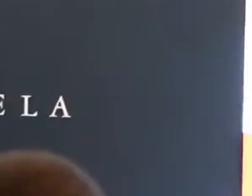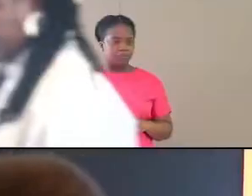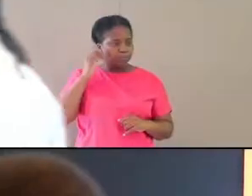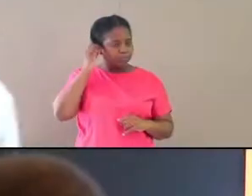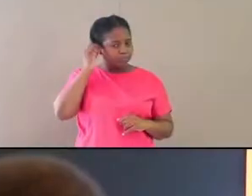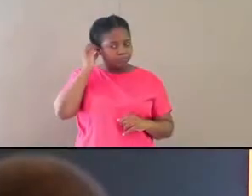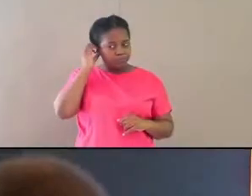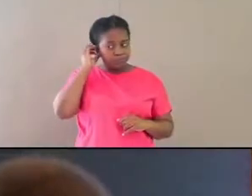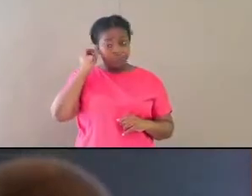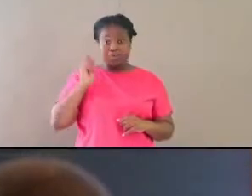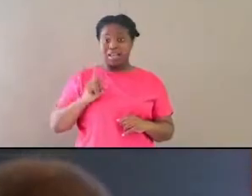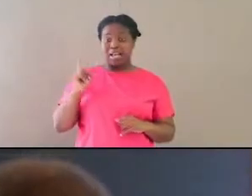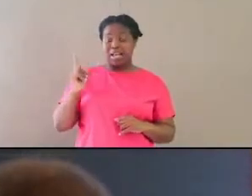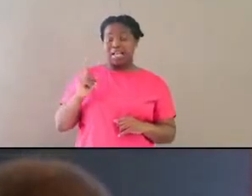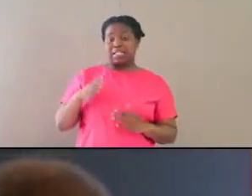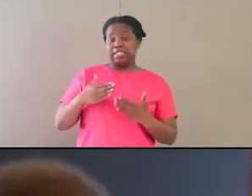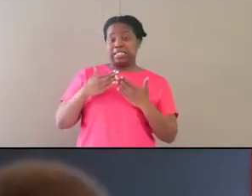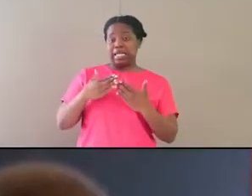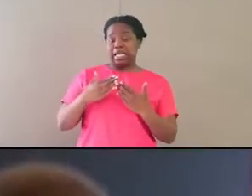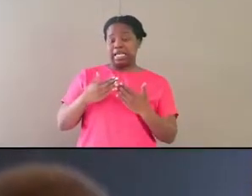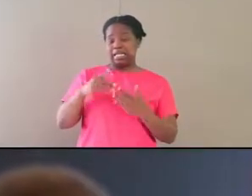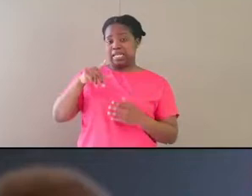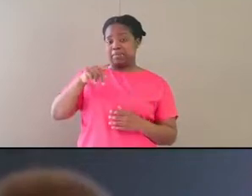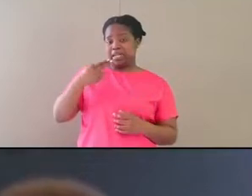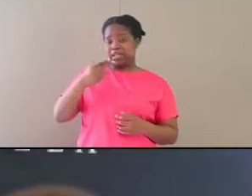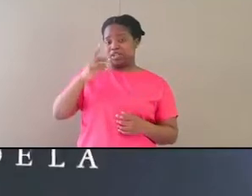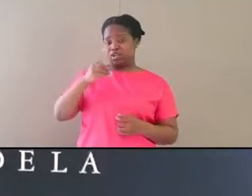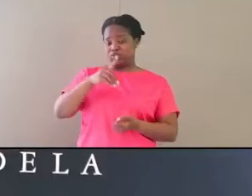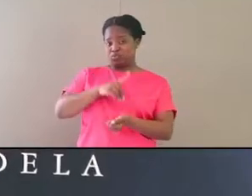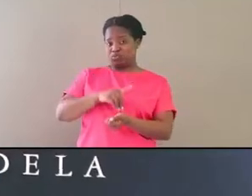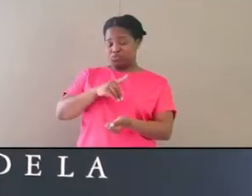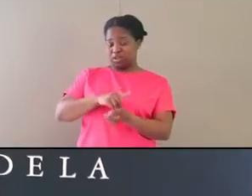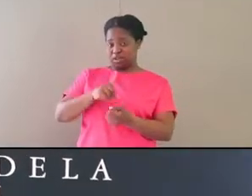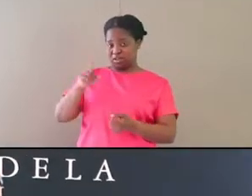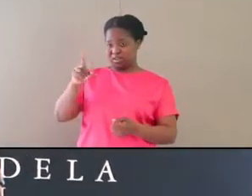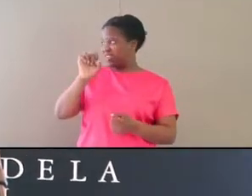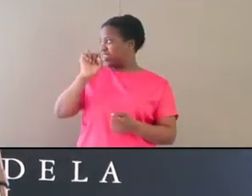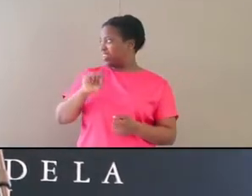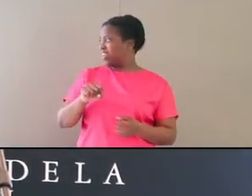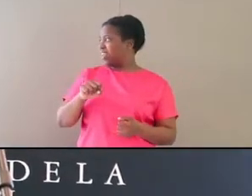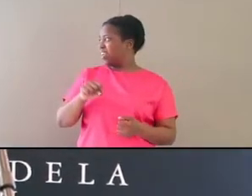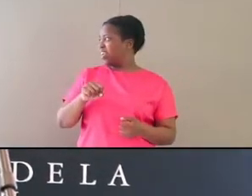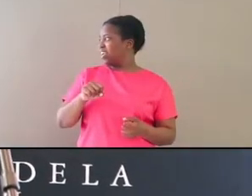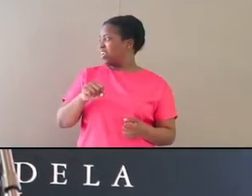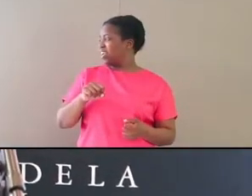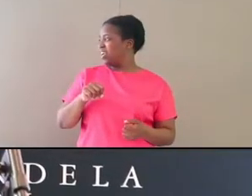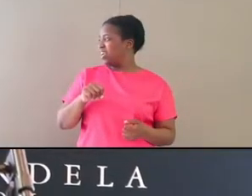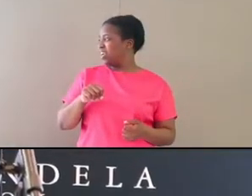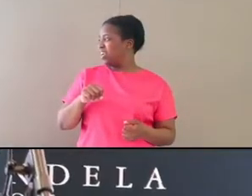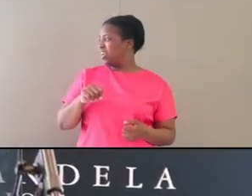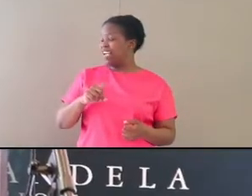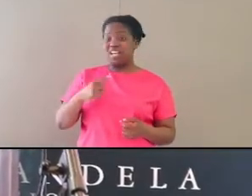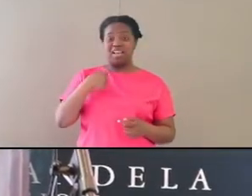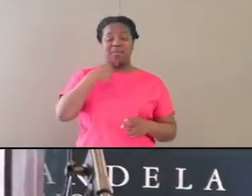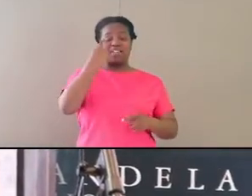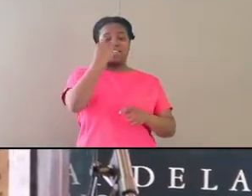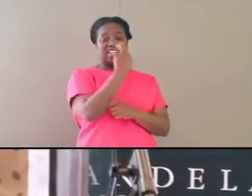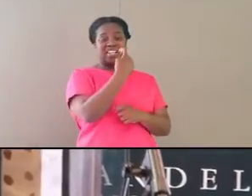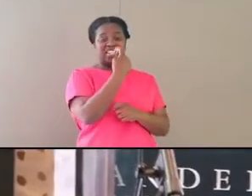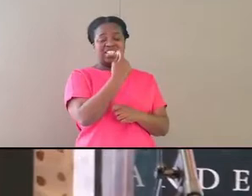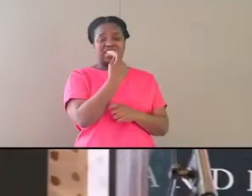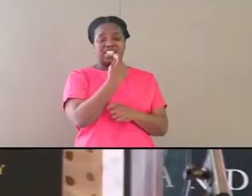And she's a doctor, by the way. Hey, man, by his colleague. No, no, in my village where I come from,